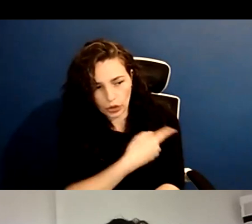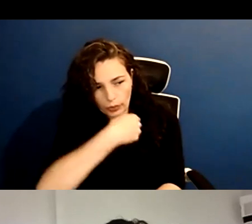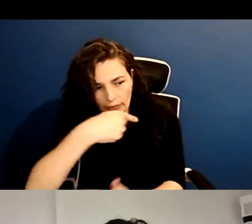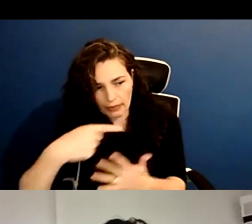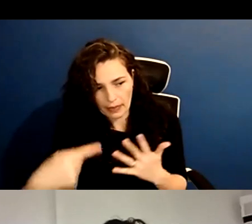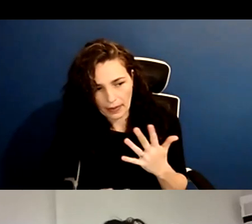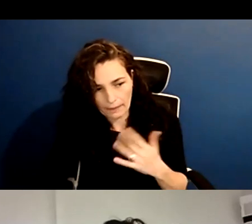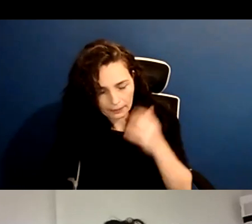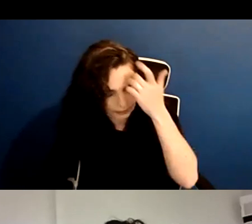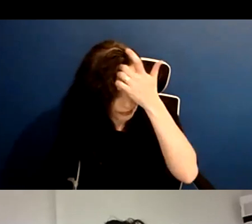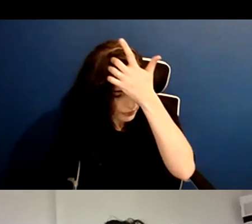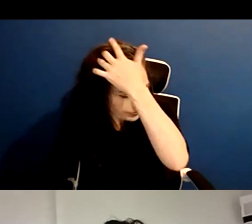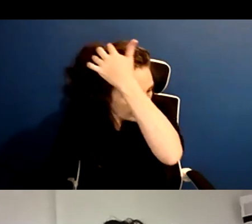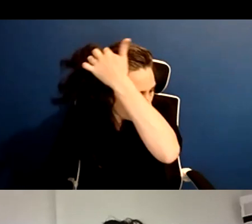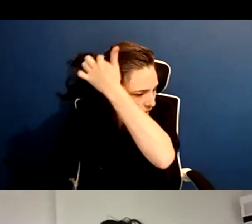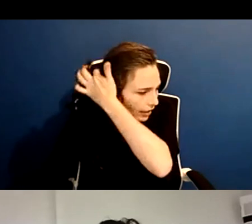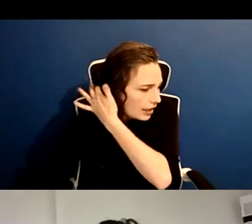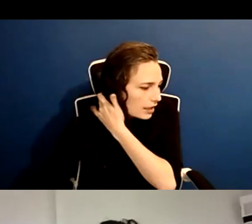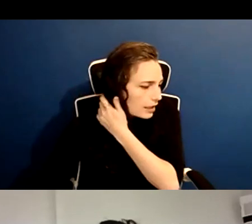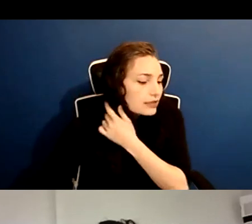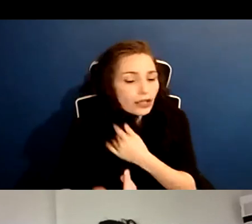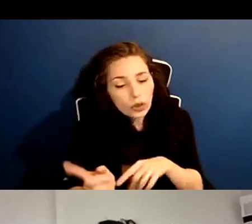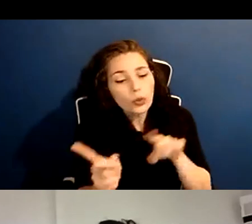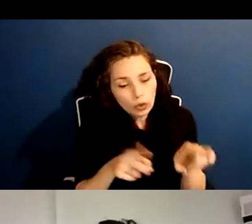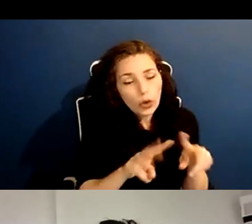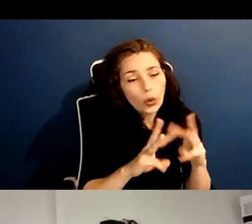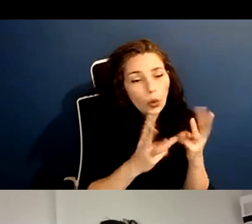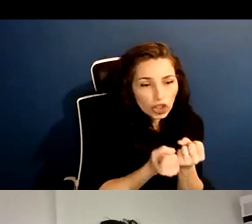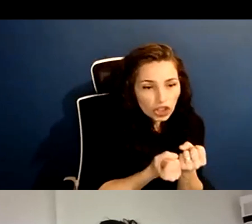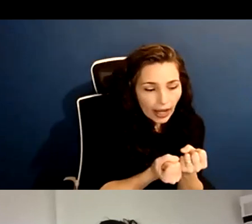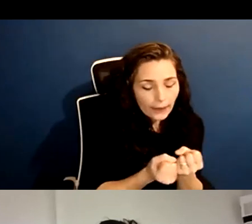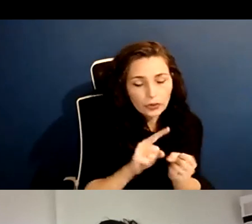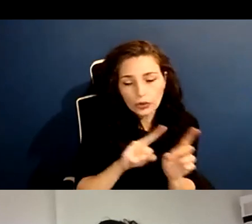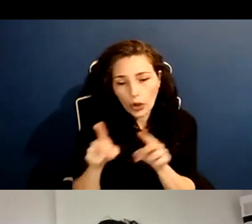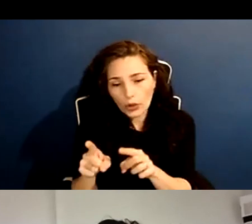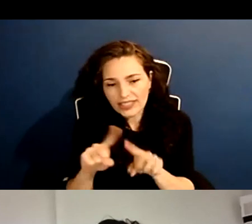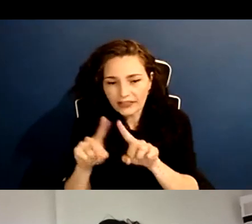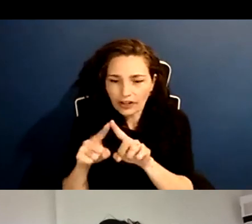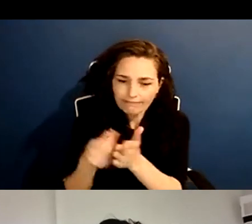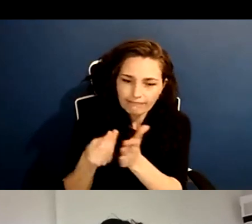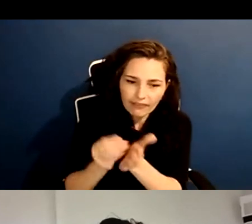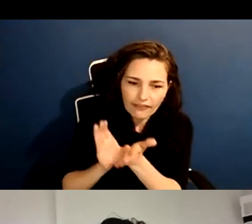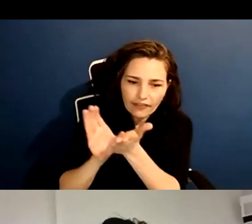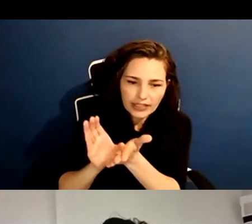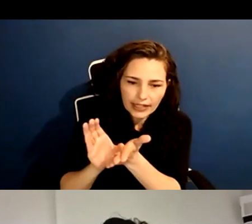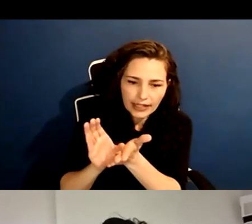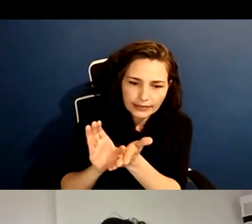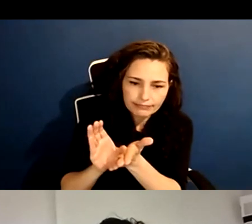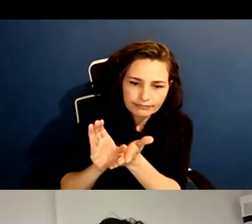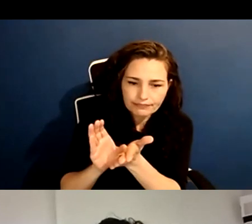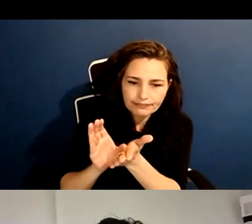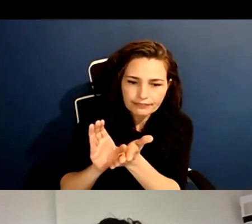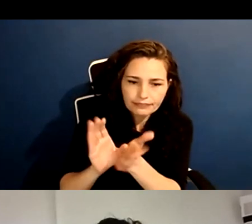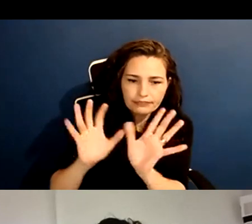I want to speak to some of them were kind of like workshops and funding. So how did the story shift as you wrote about it and as you approached